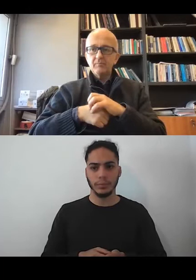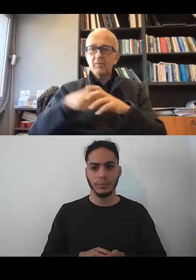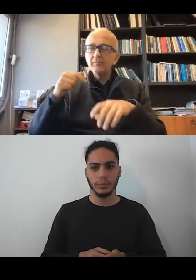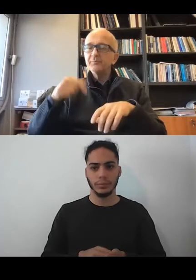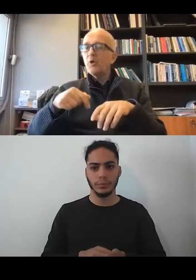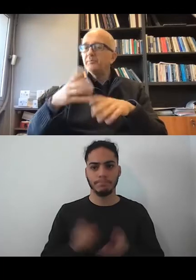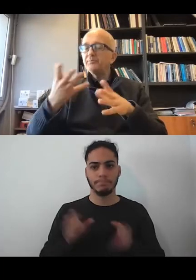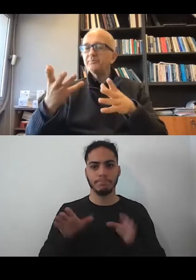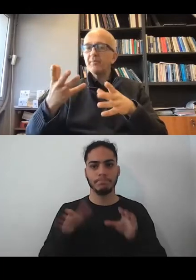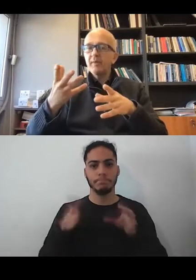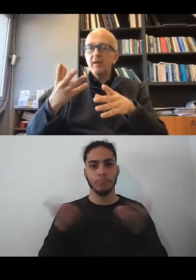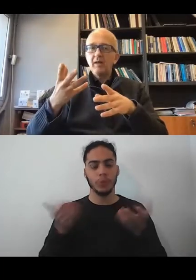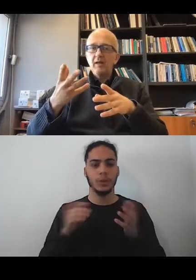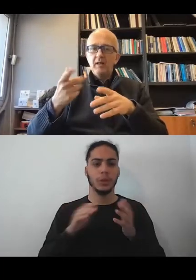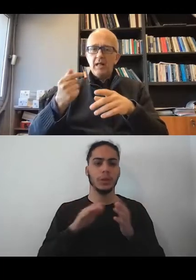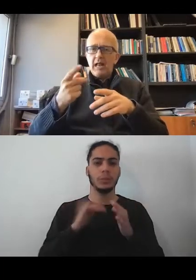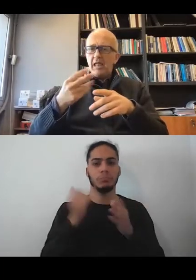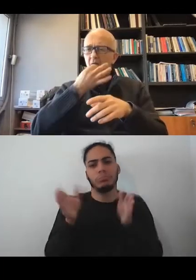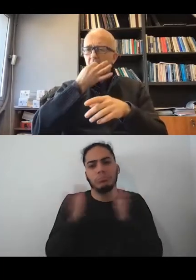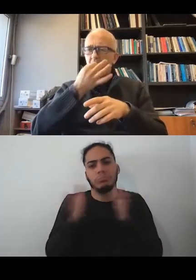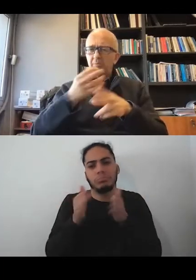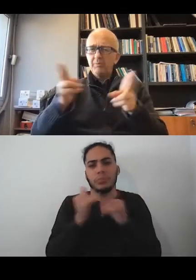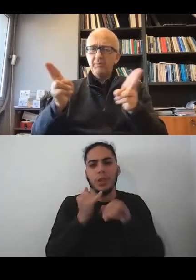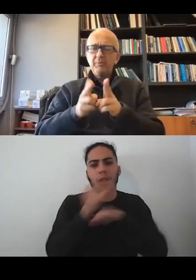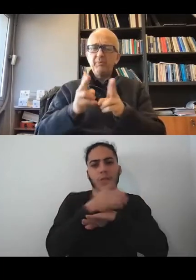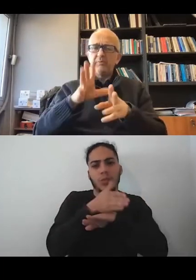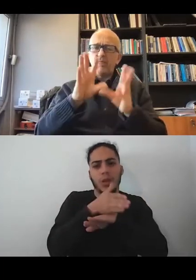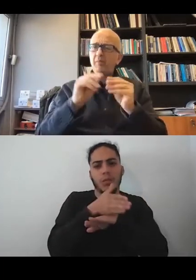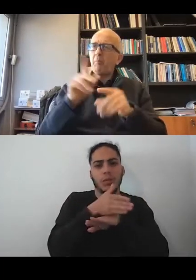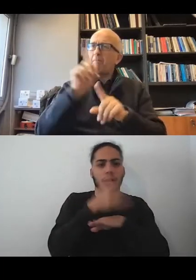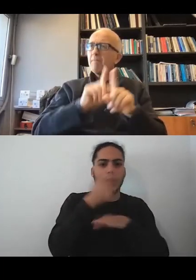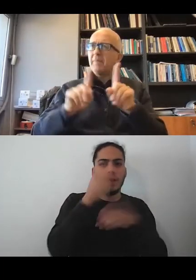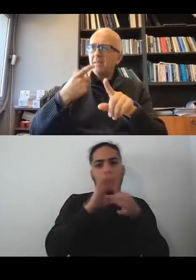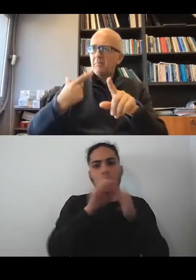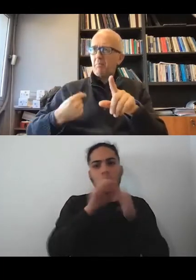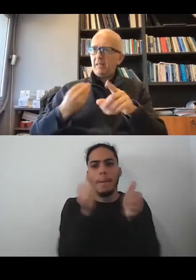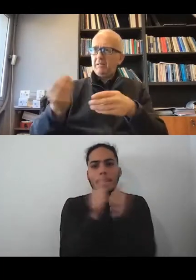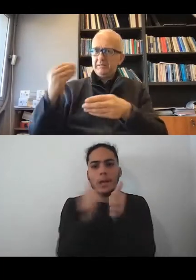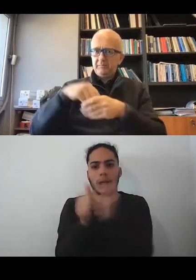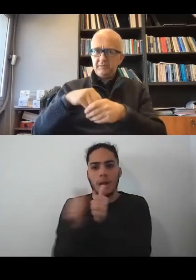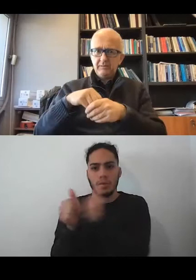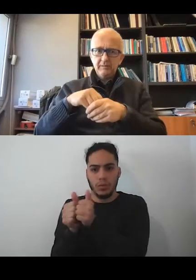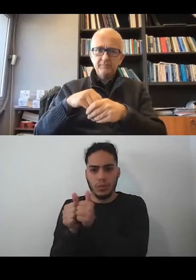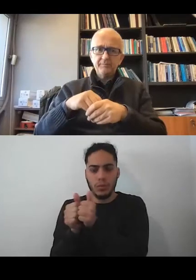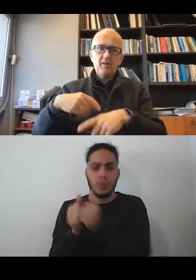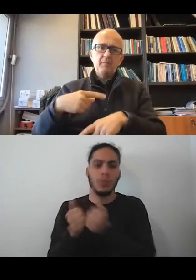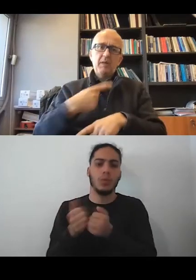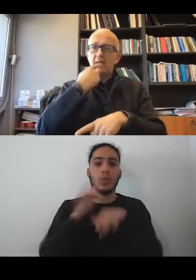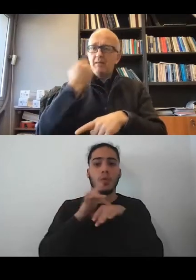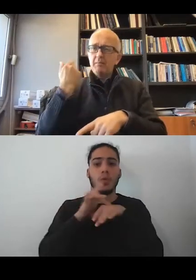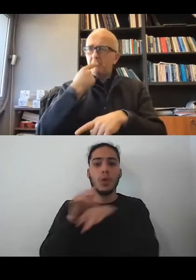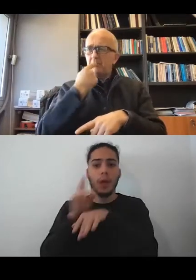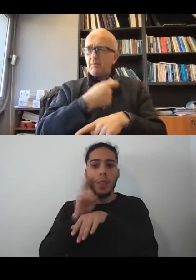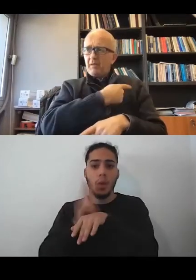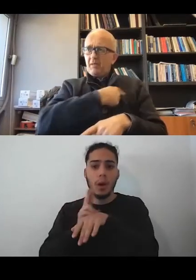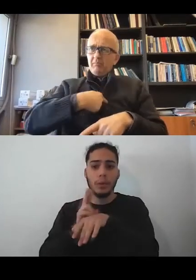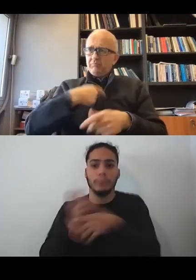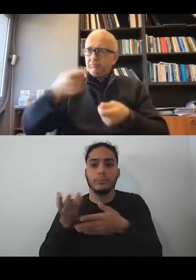So a brief introduction of the partners. The coordinator is the University of